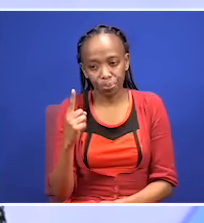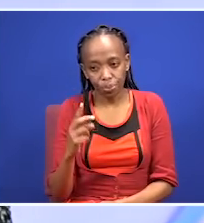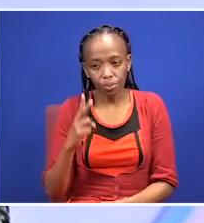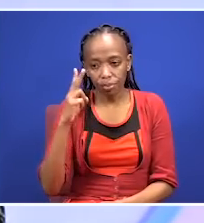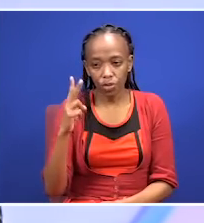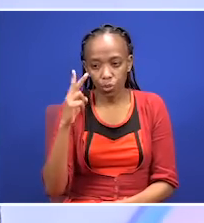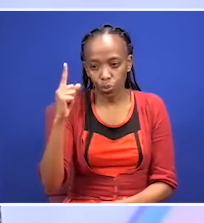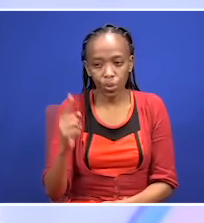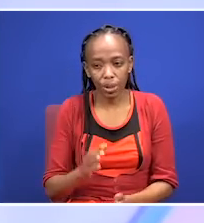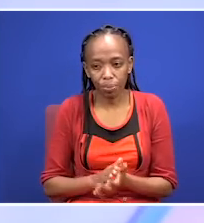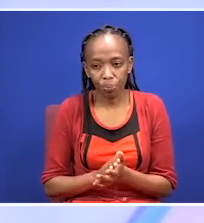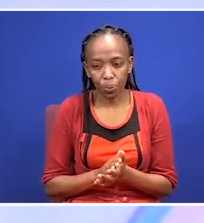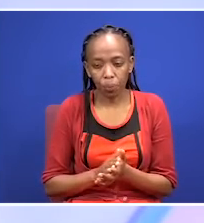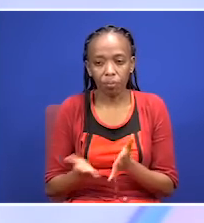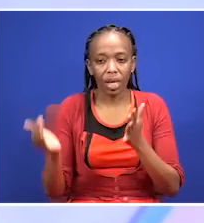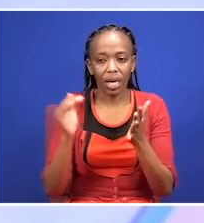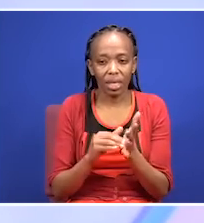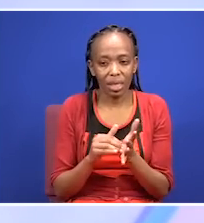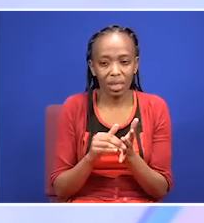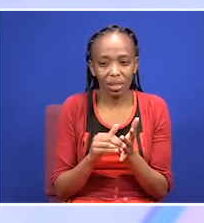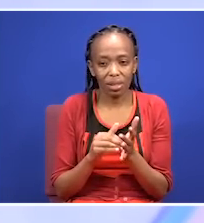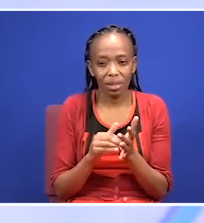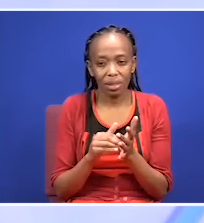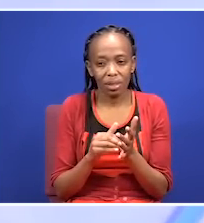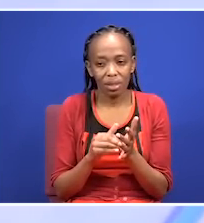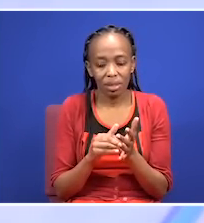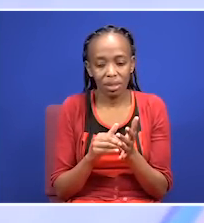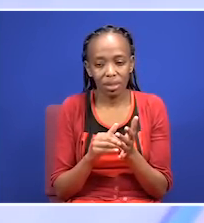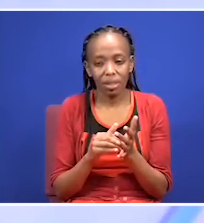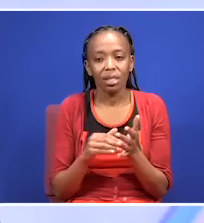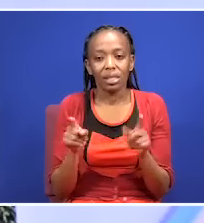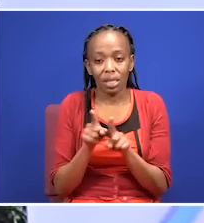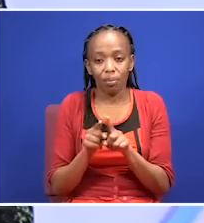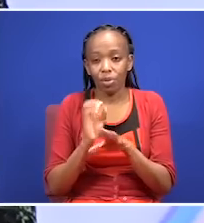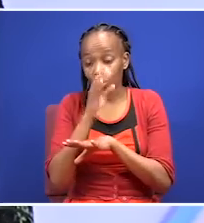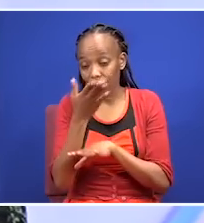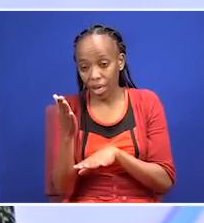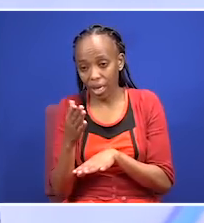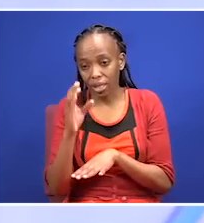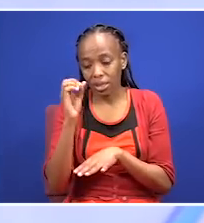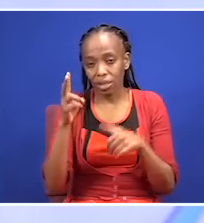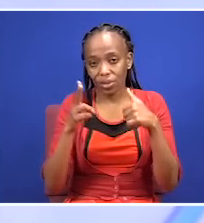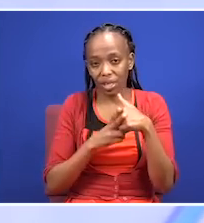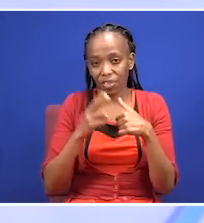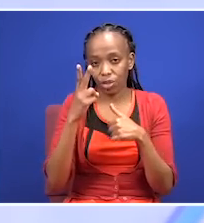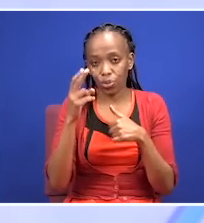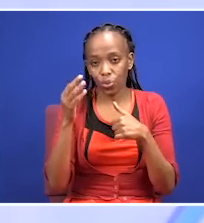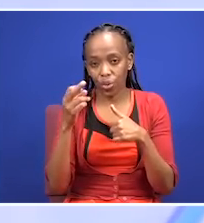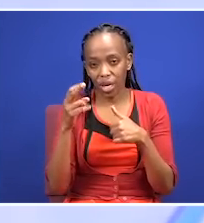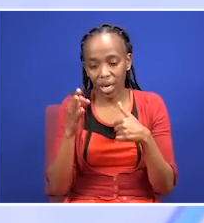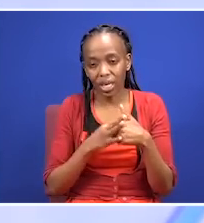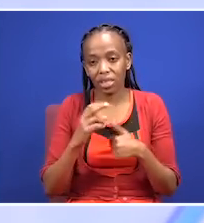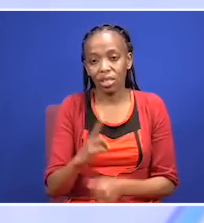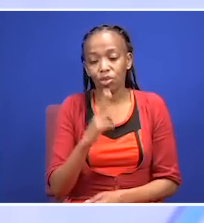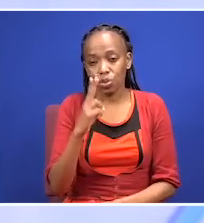2 2 1. i repeat the number again and it is on your screen 0 7 2 8